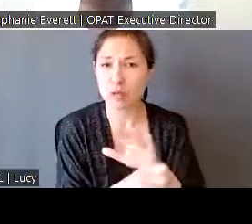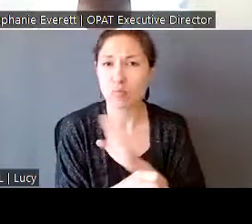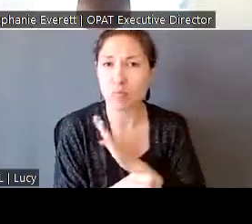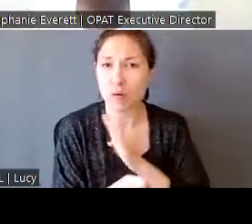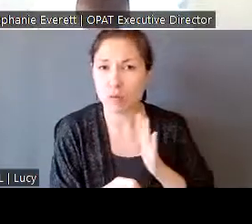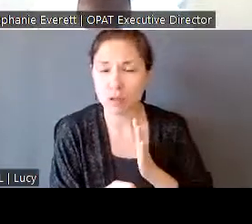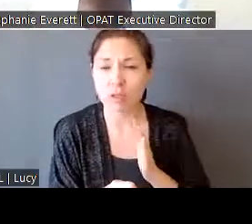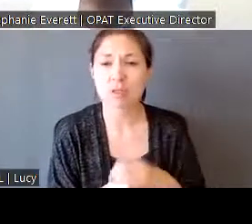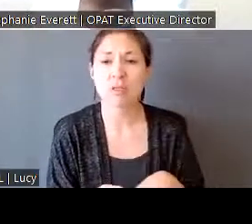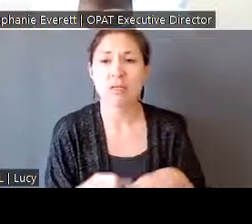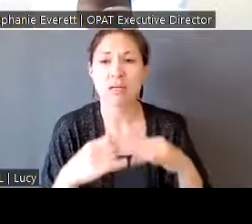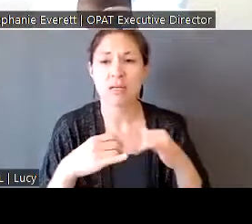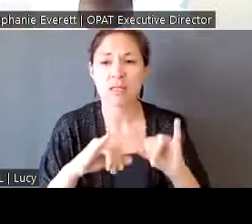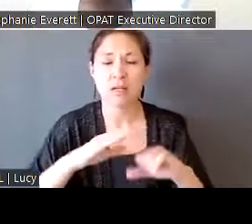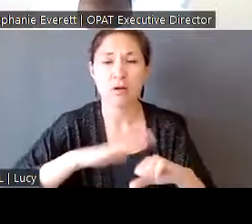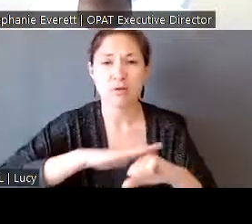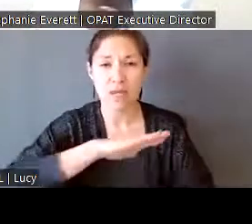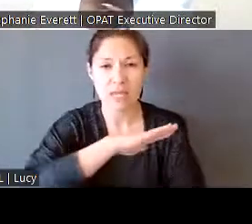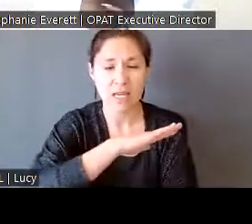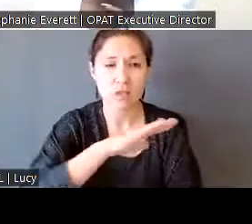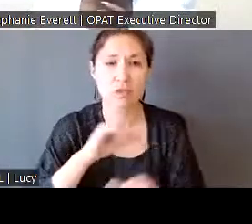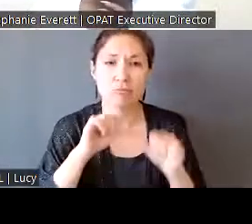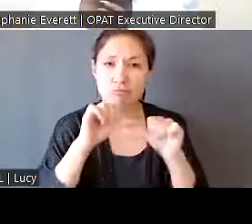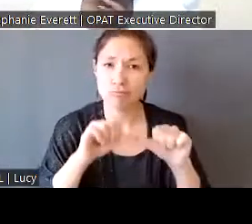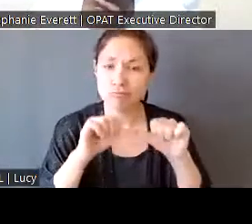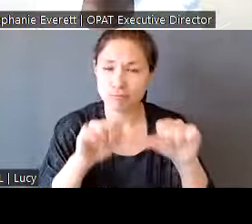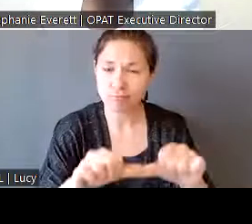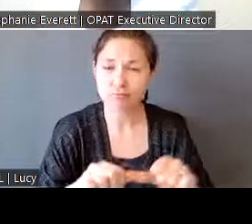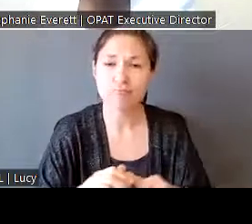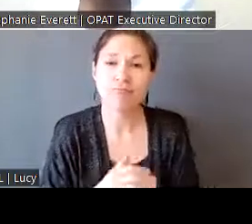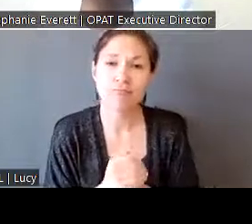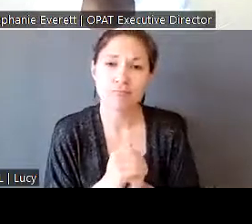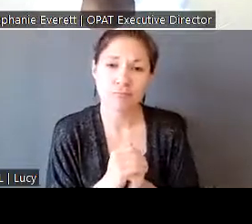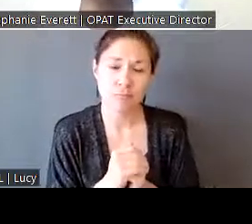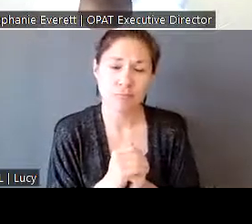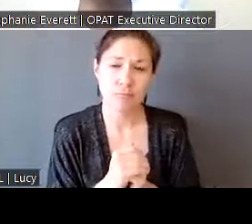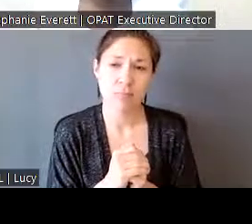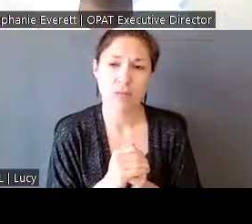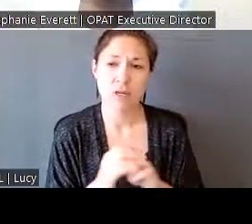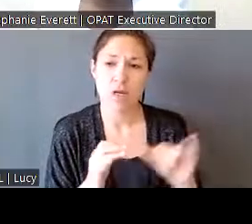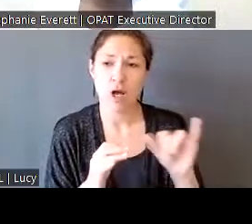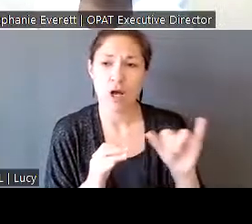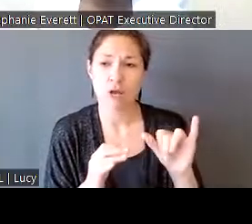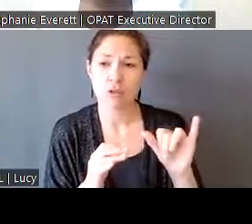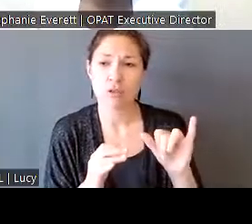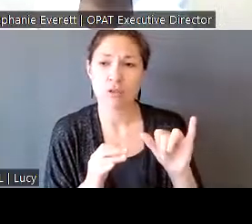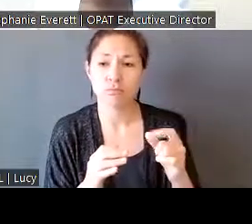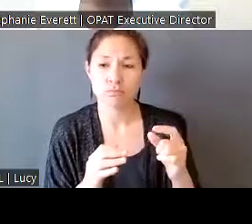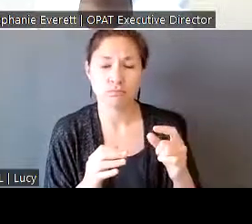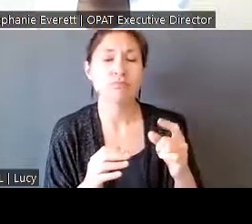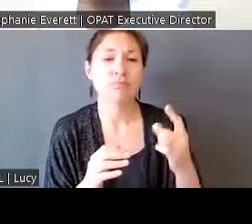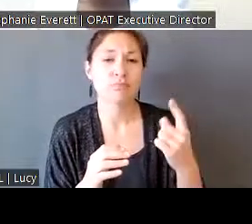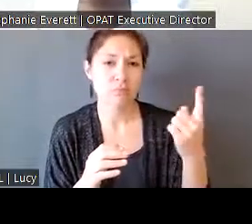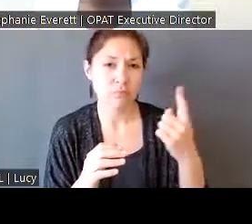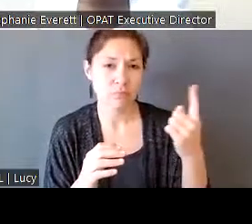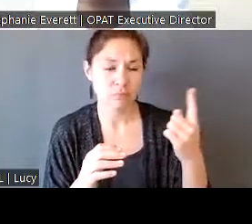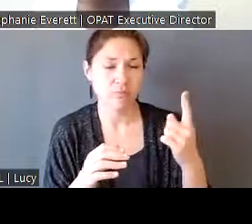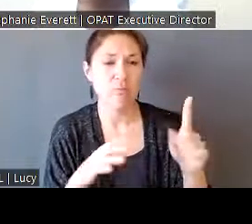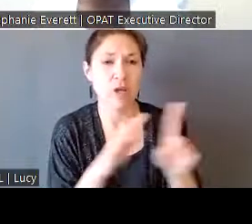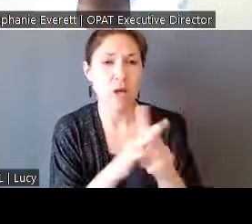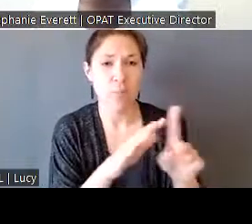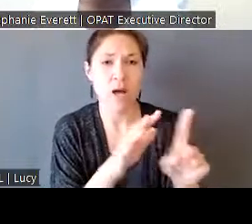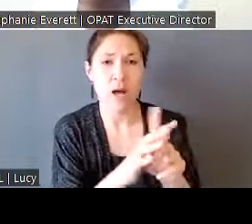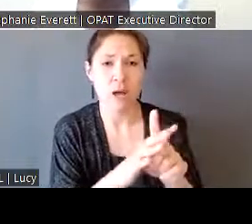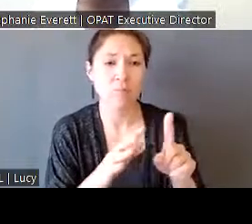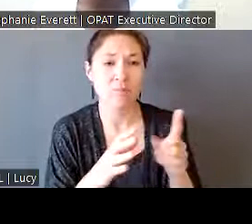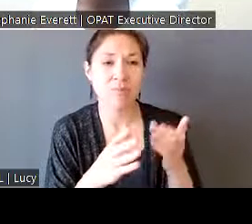that foundational work. And one of the things that has continuously come up is, who are we, what do we do,